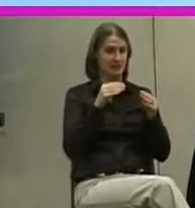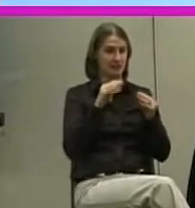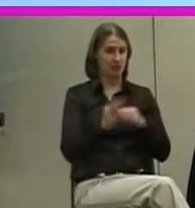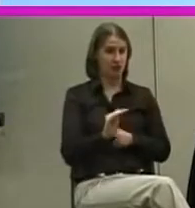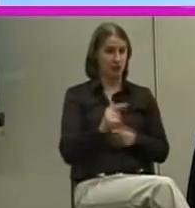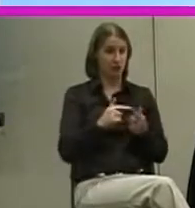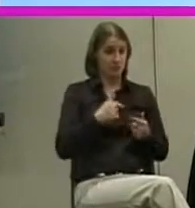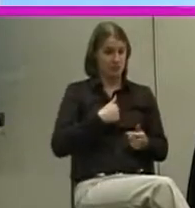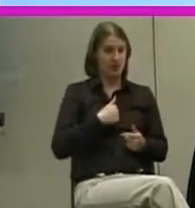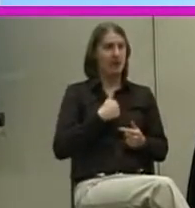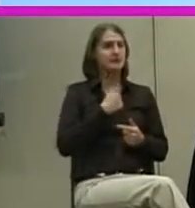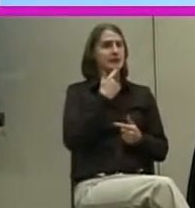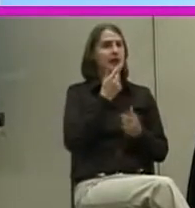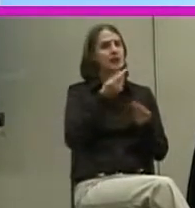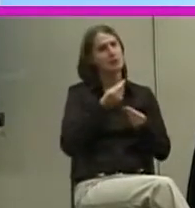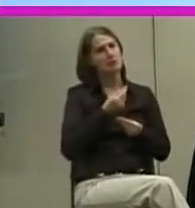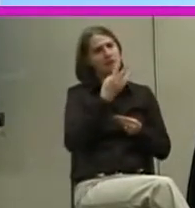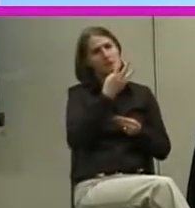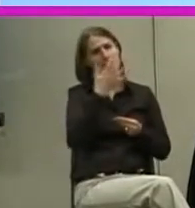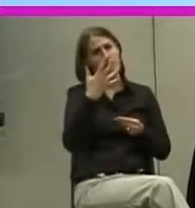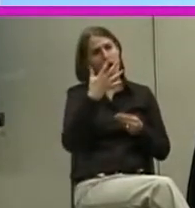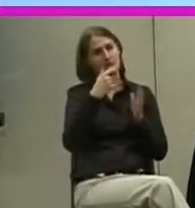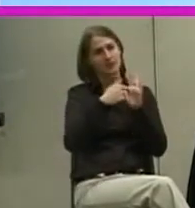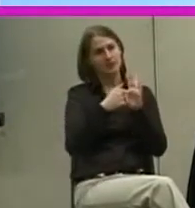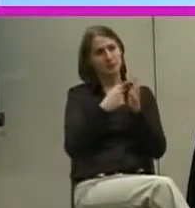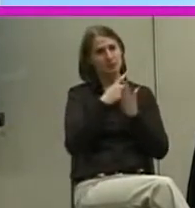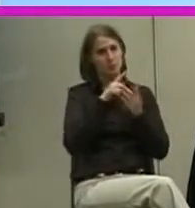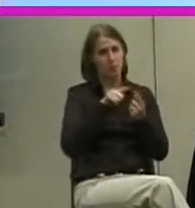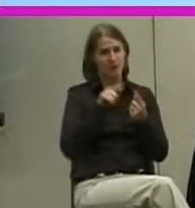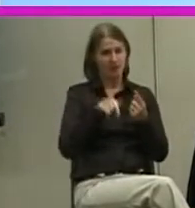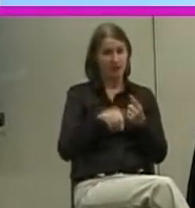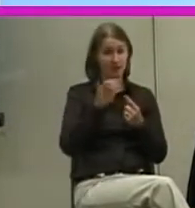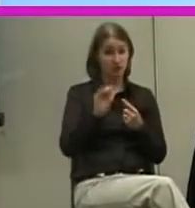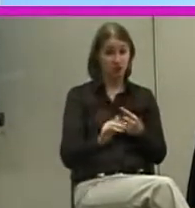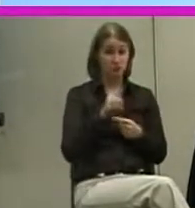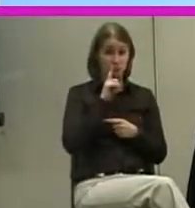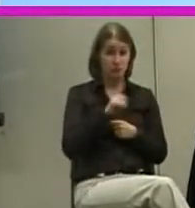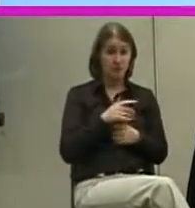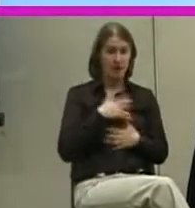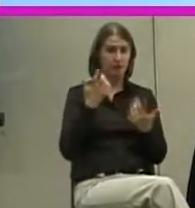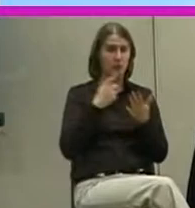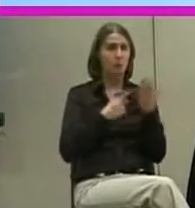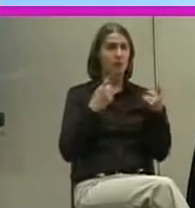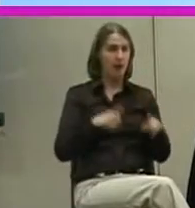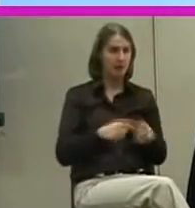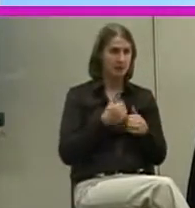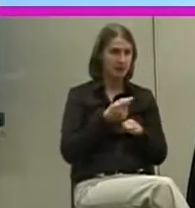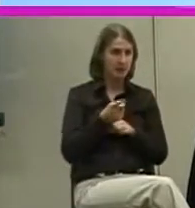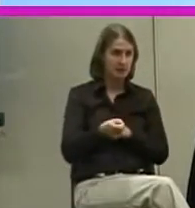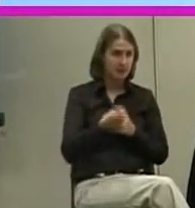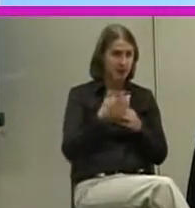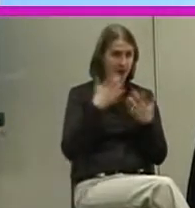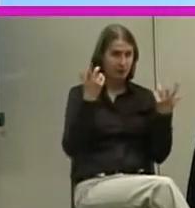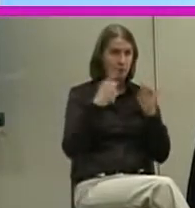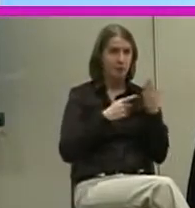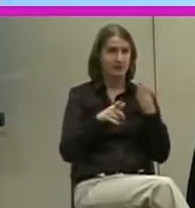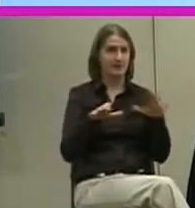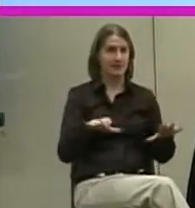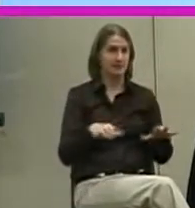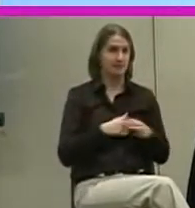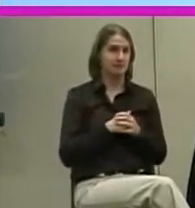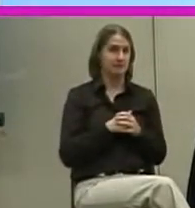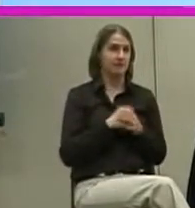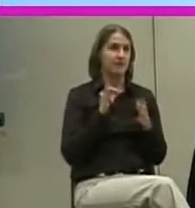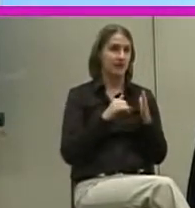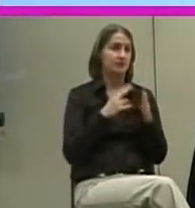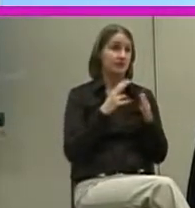say, give me 4 or 5 examples of when this kid's been really angry, what happened to make him angry and what he did. Those are the